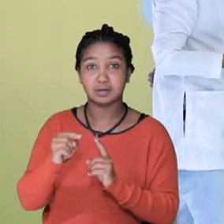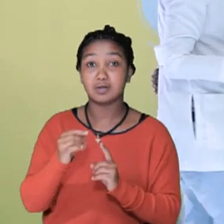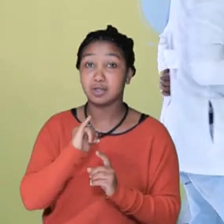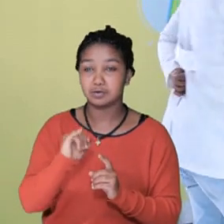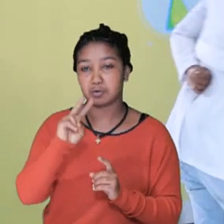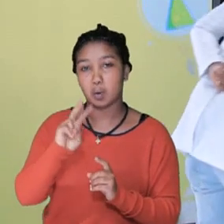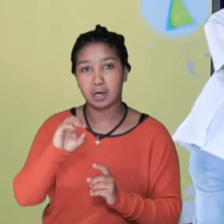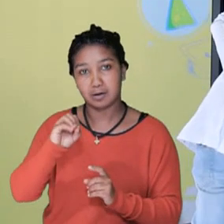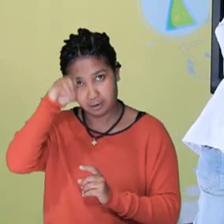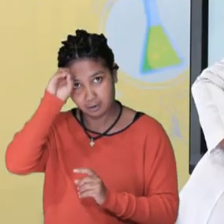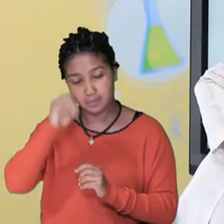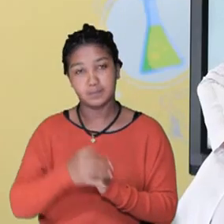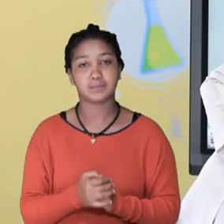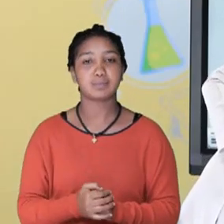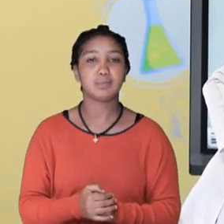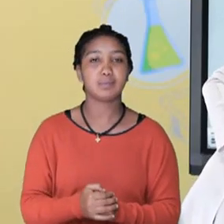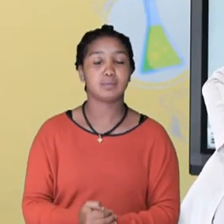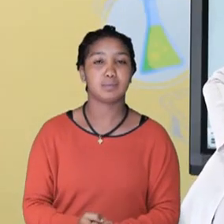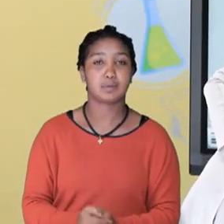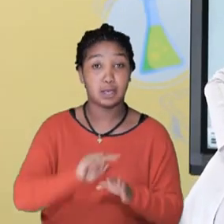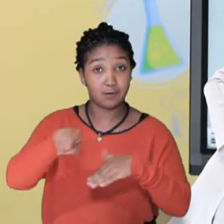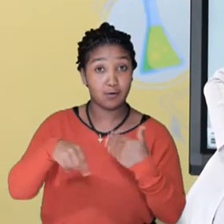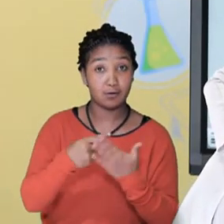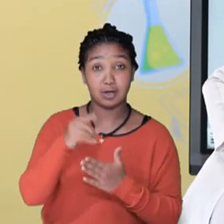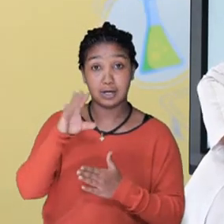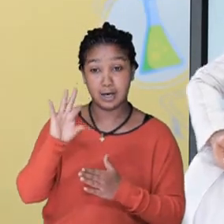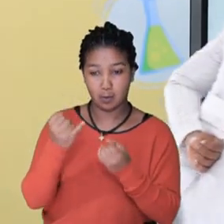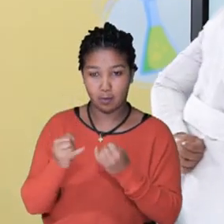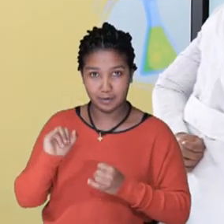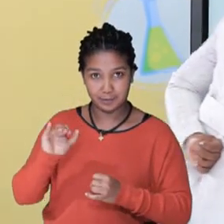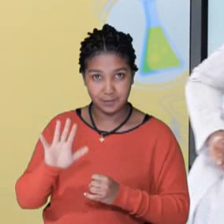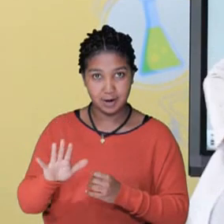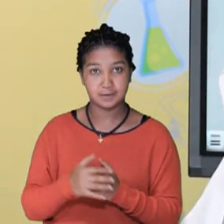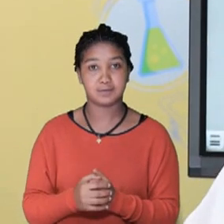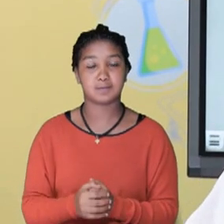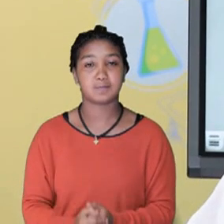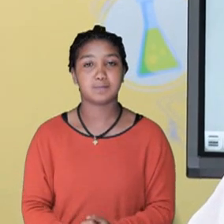20 degree. So 9/5,